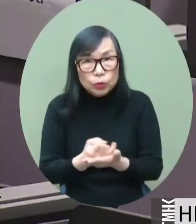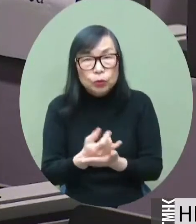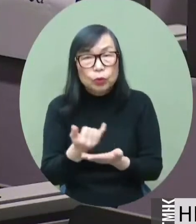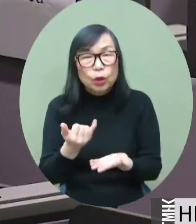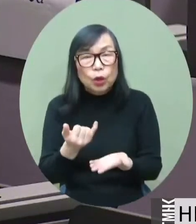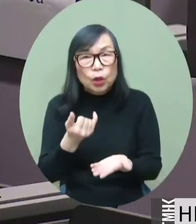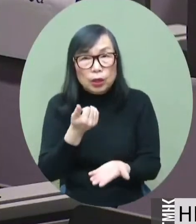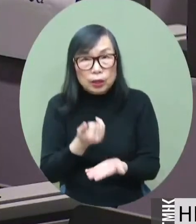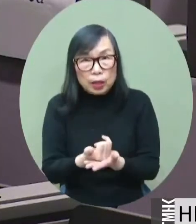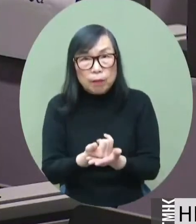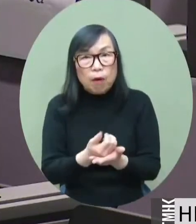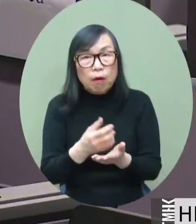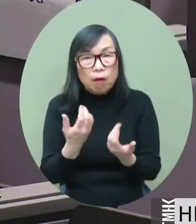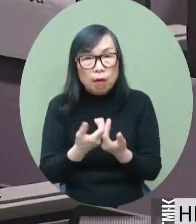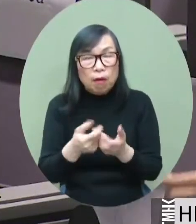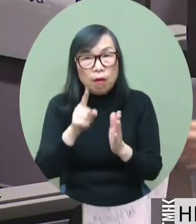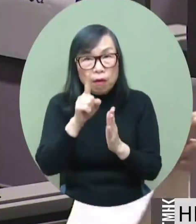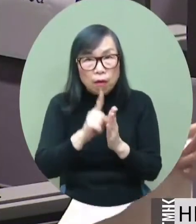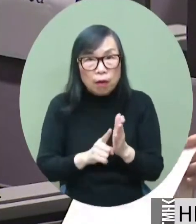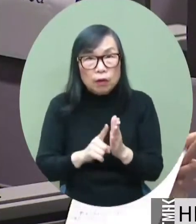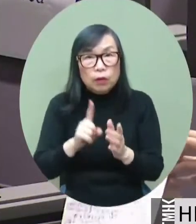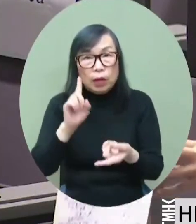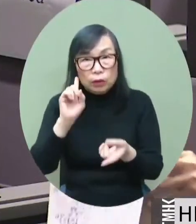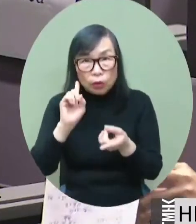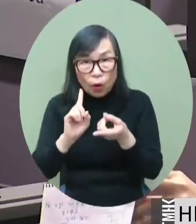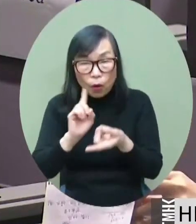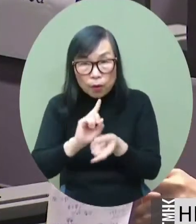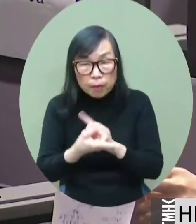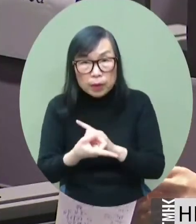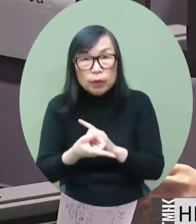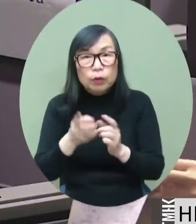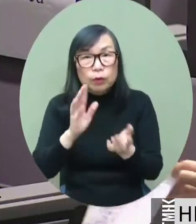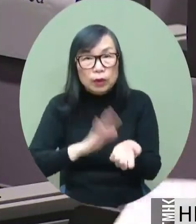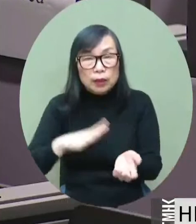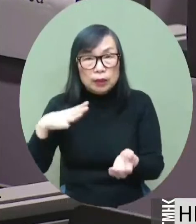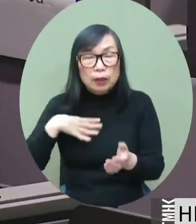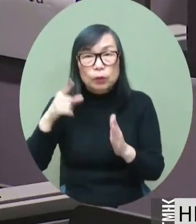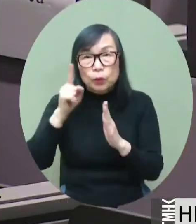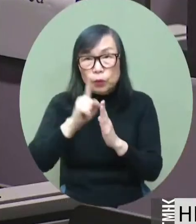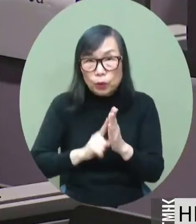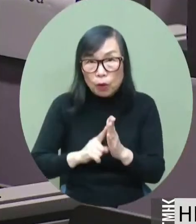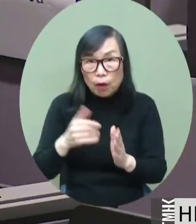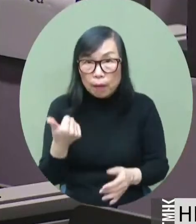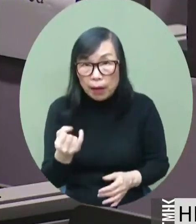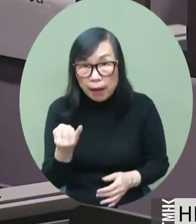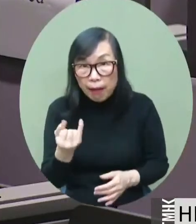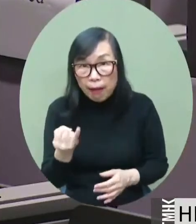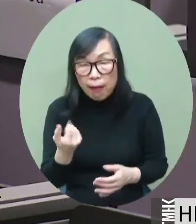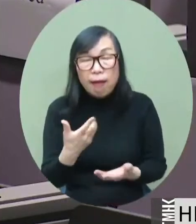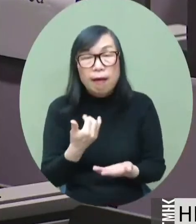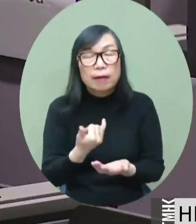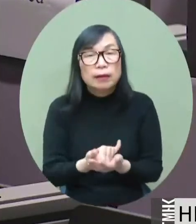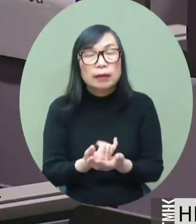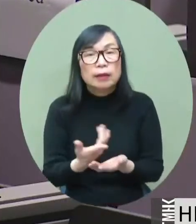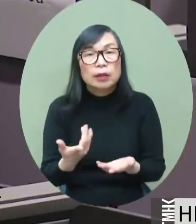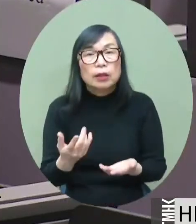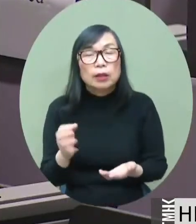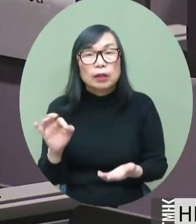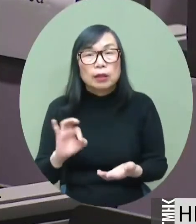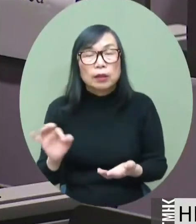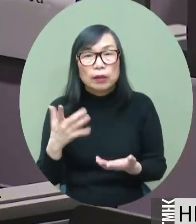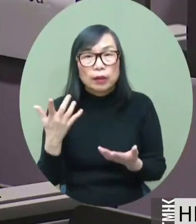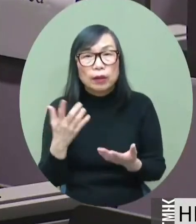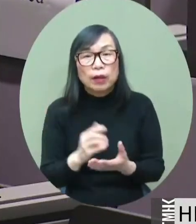reported. How does the CHP assess this drop in the number of deaths? Does that mean